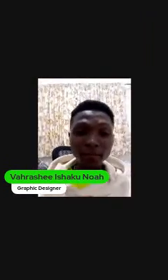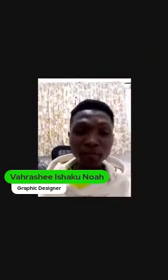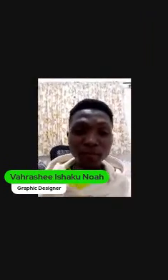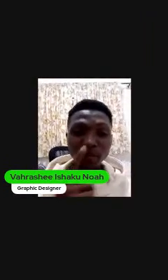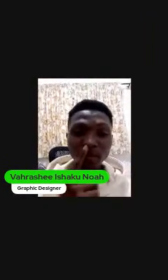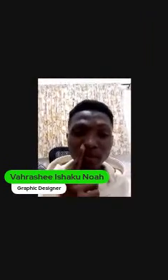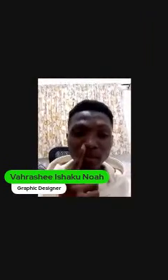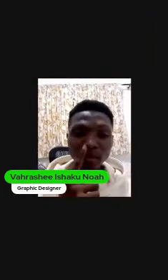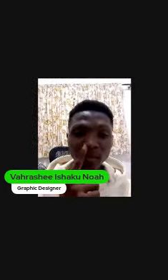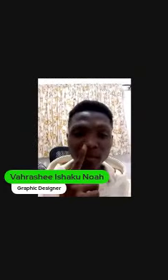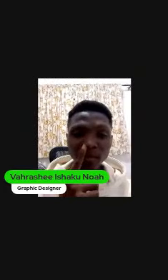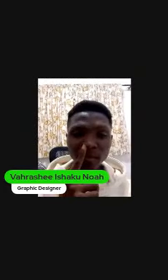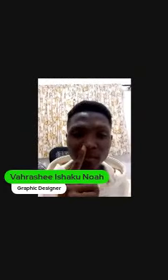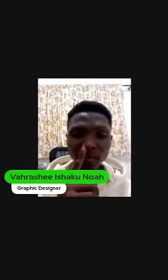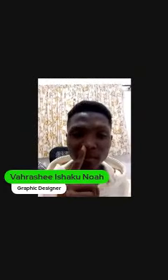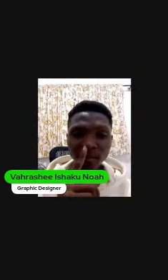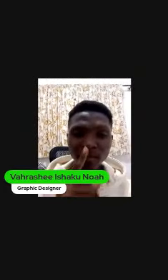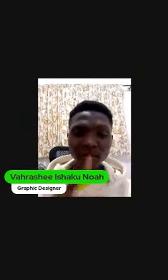class.